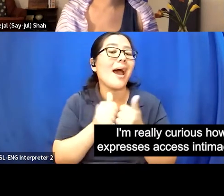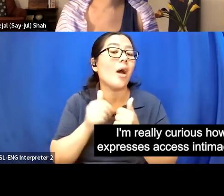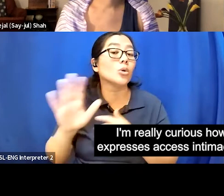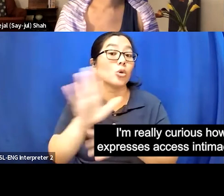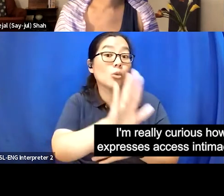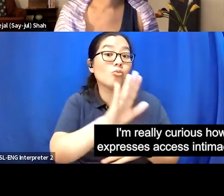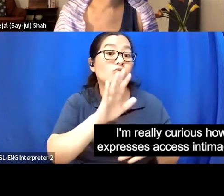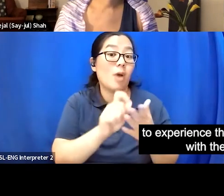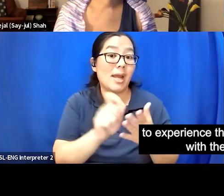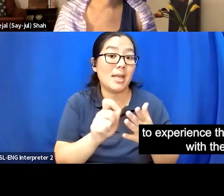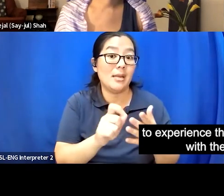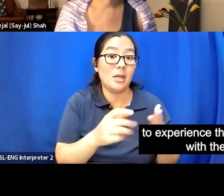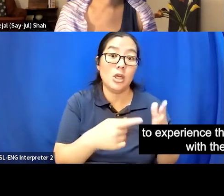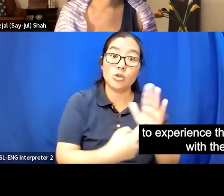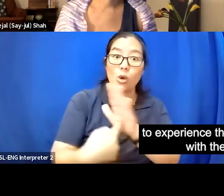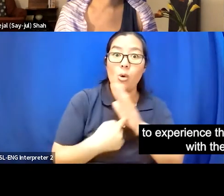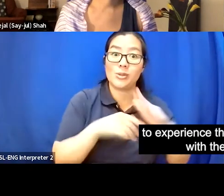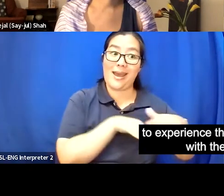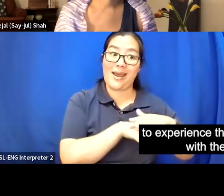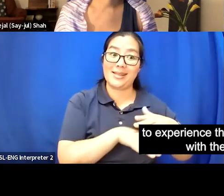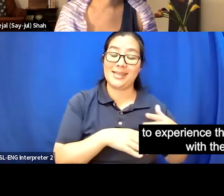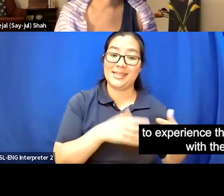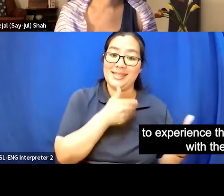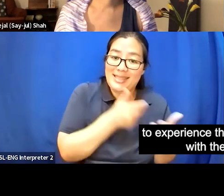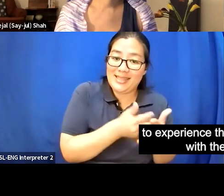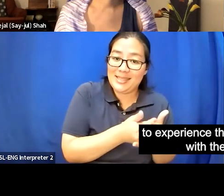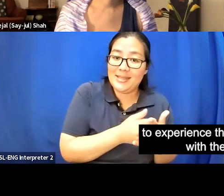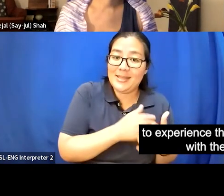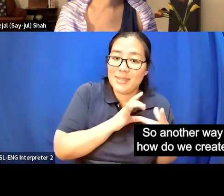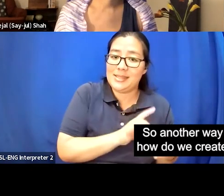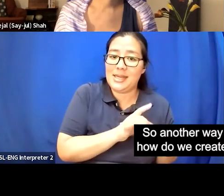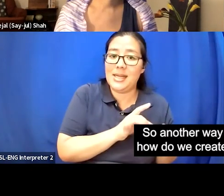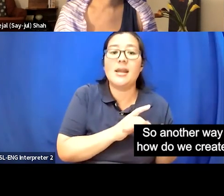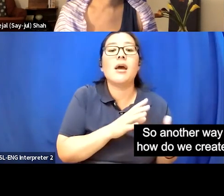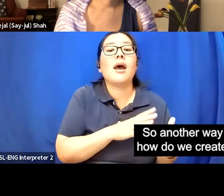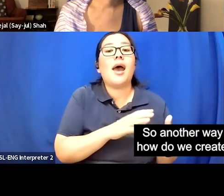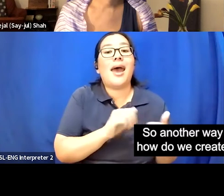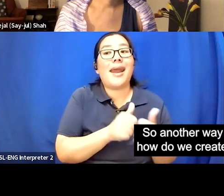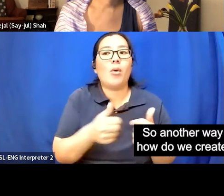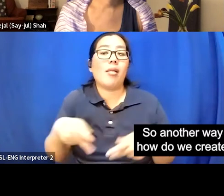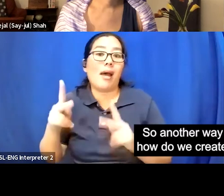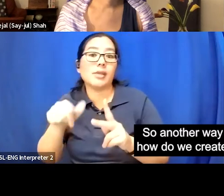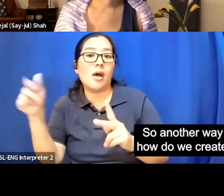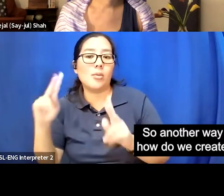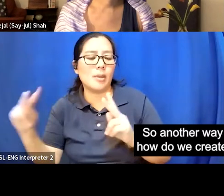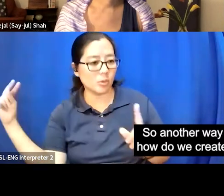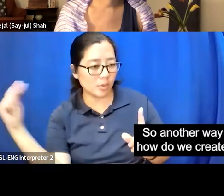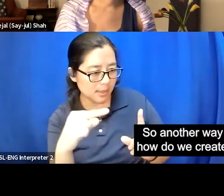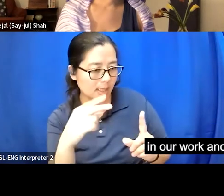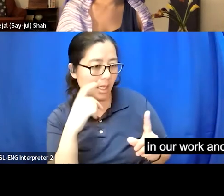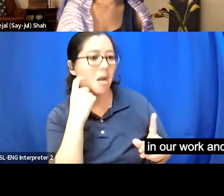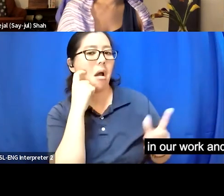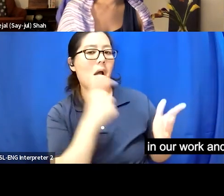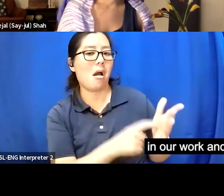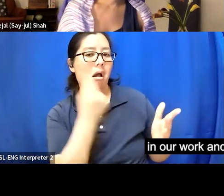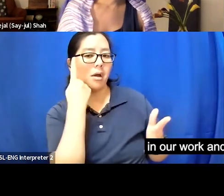also enables others to experience that in encounters with your work. So another way of asking that is, how do we create access intimacy